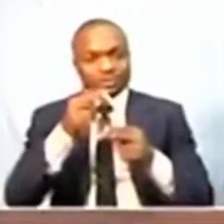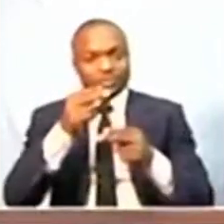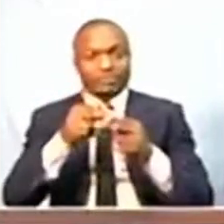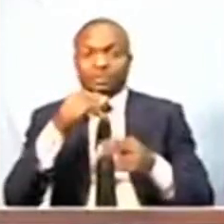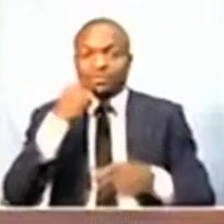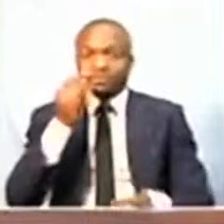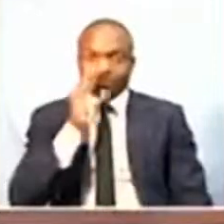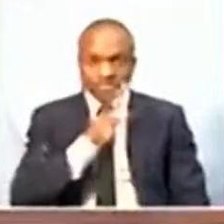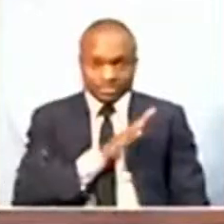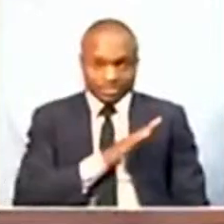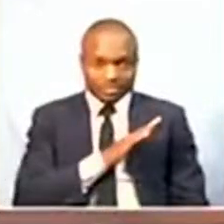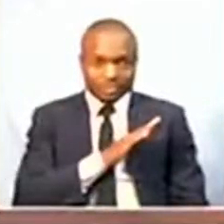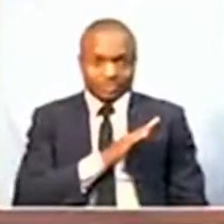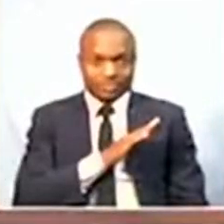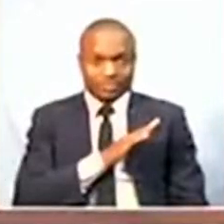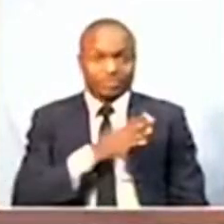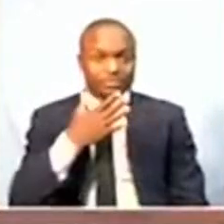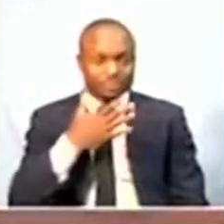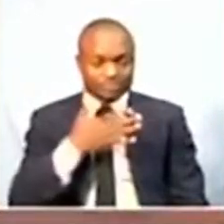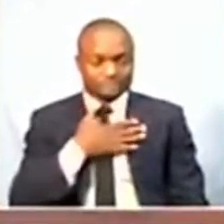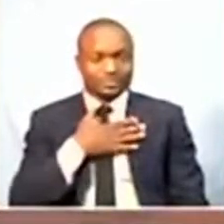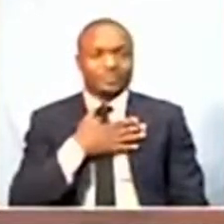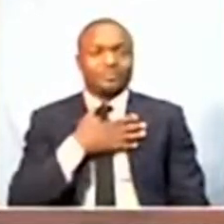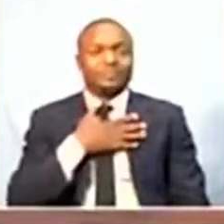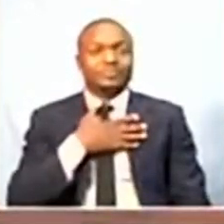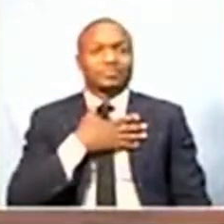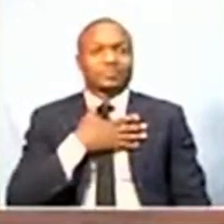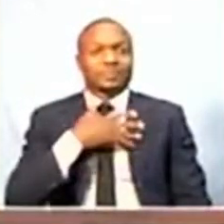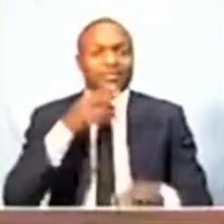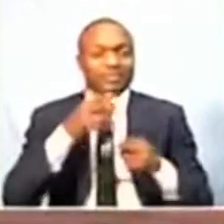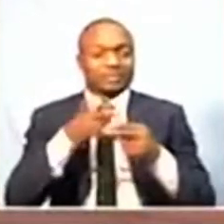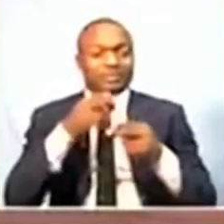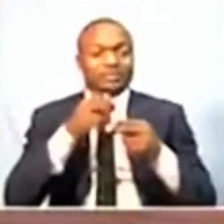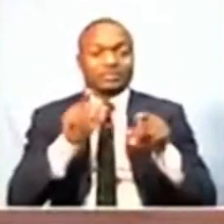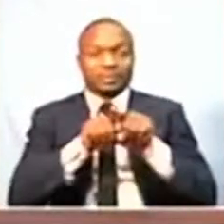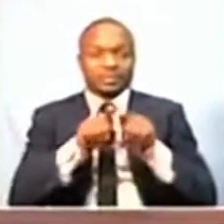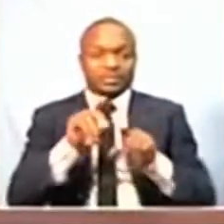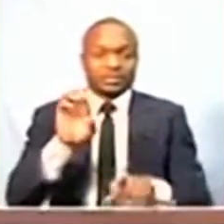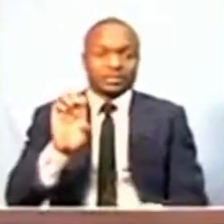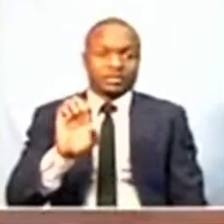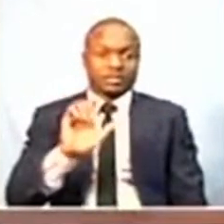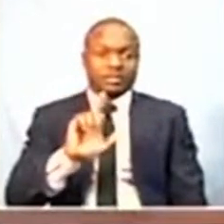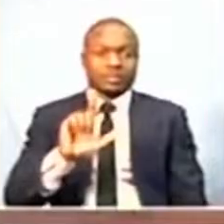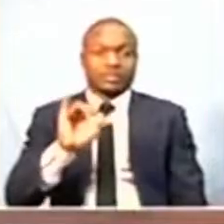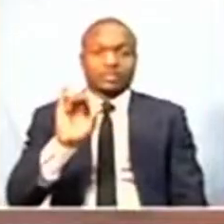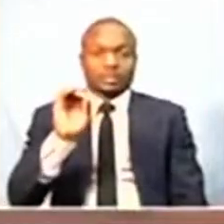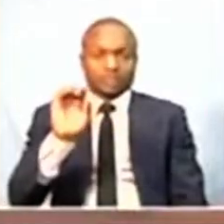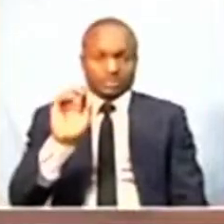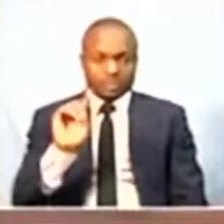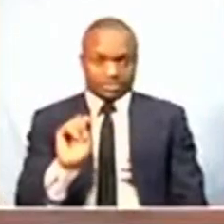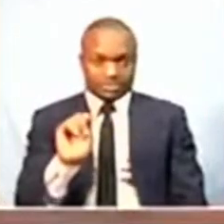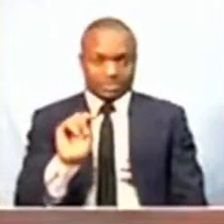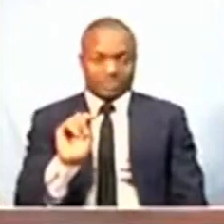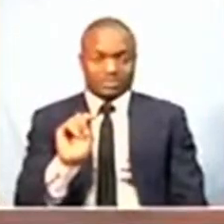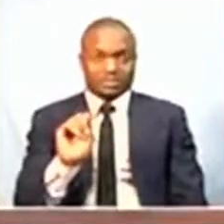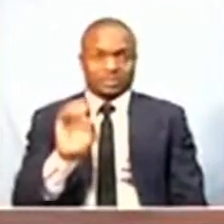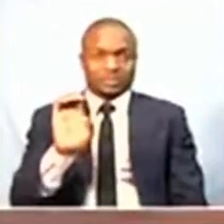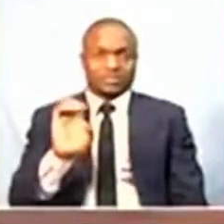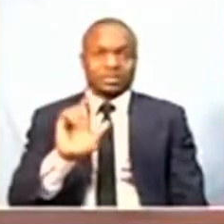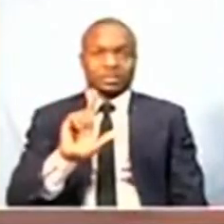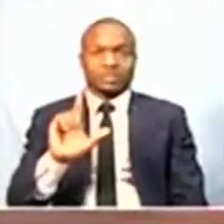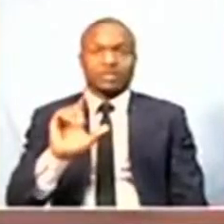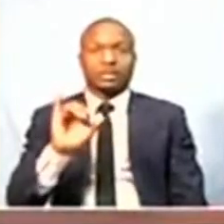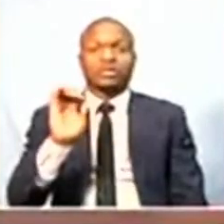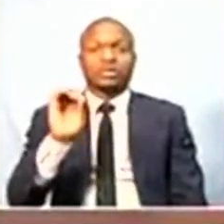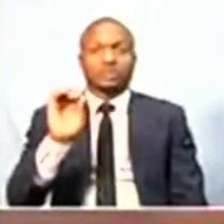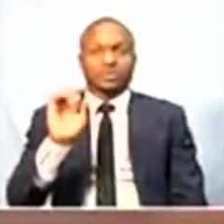mentioned by my namesake, Elliot. Yes, thank you very much. Those are my two names, Elliot Kamondo.